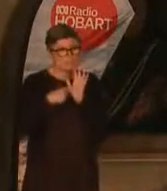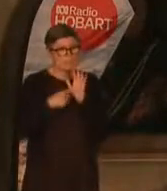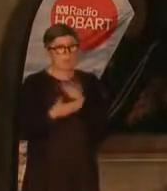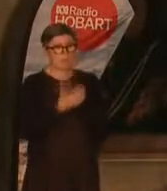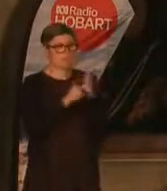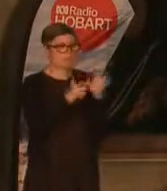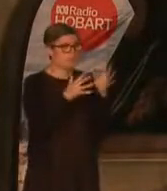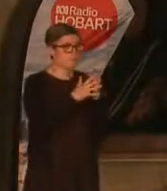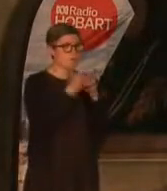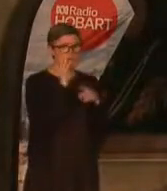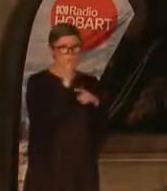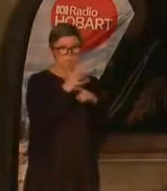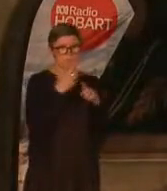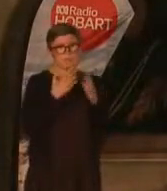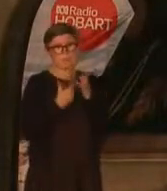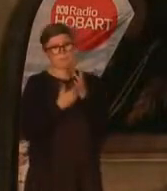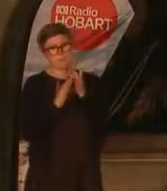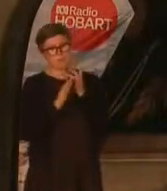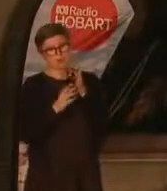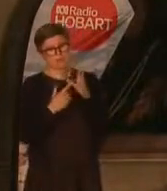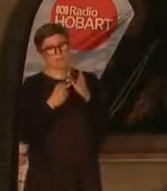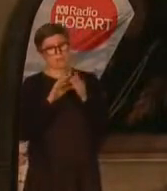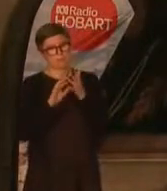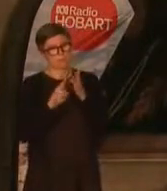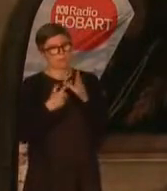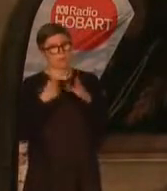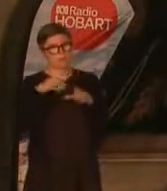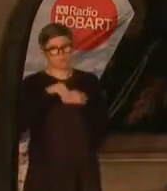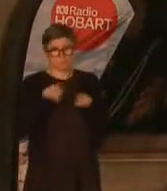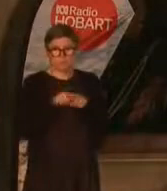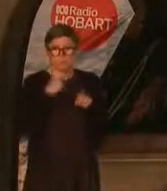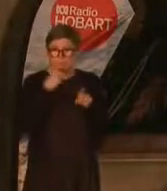Mona Foma and advises TMAG here as well. Please make her welcome.